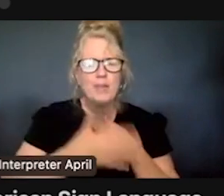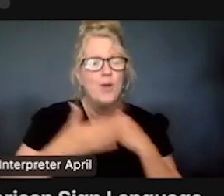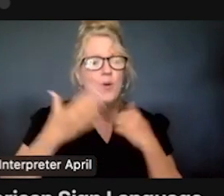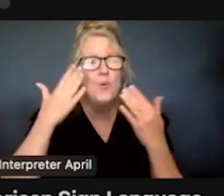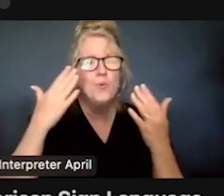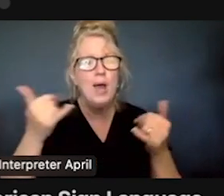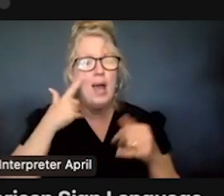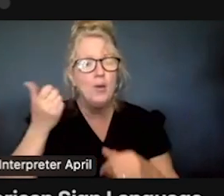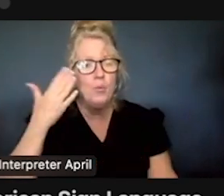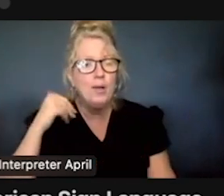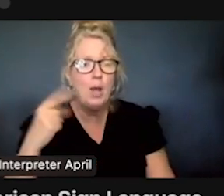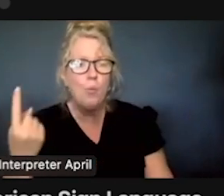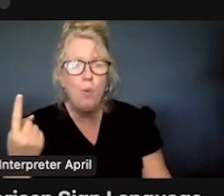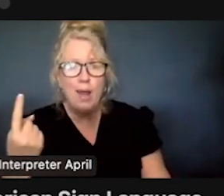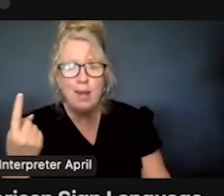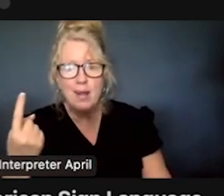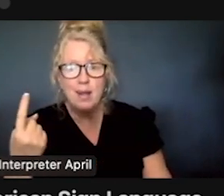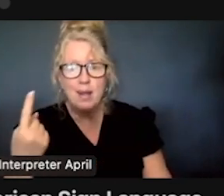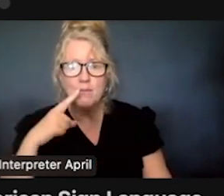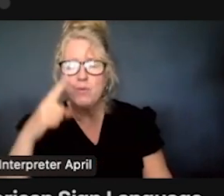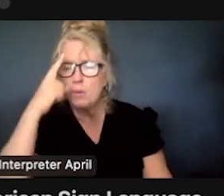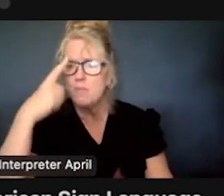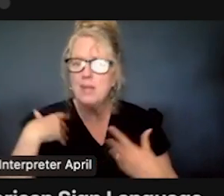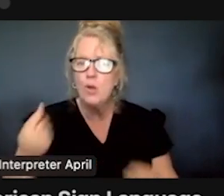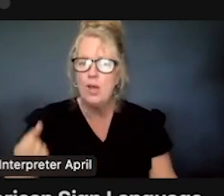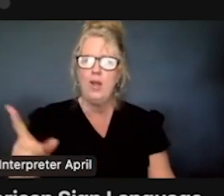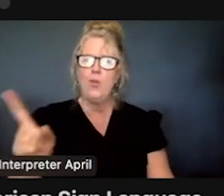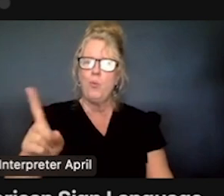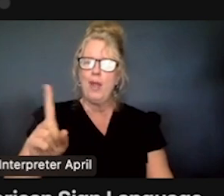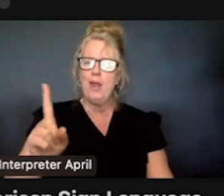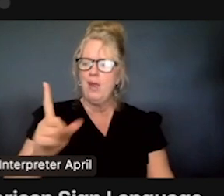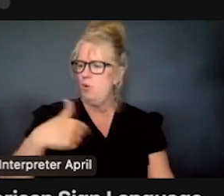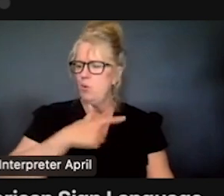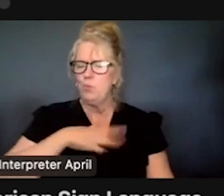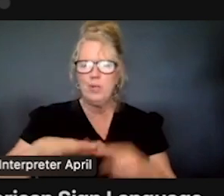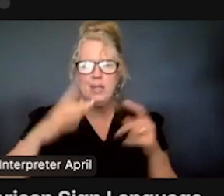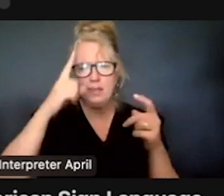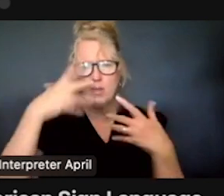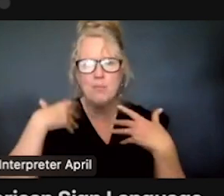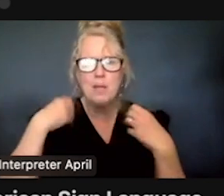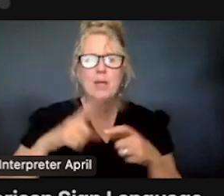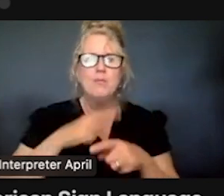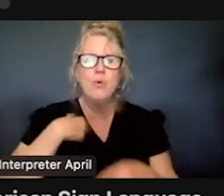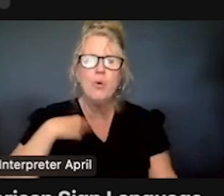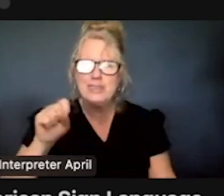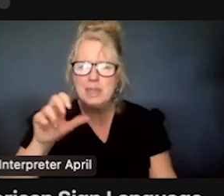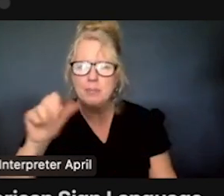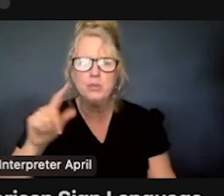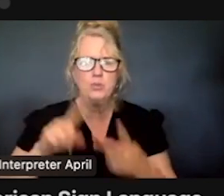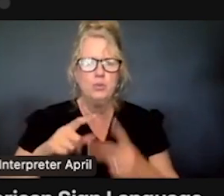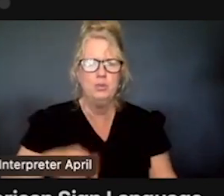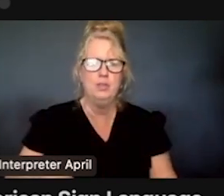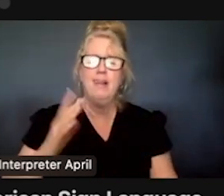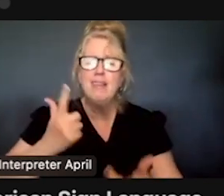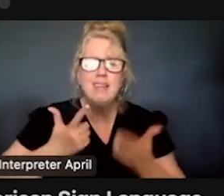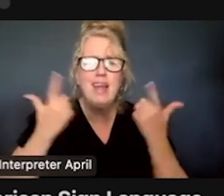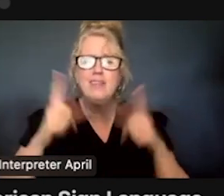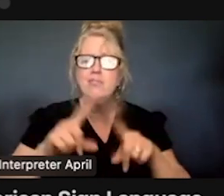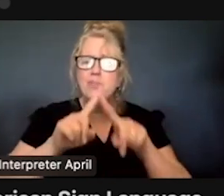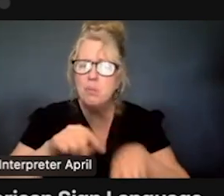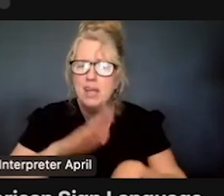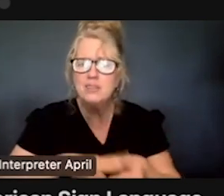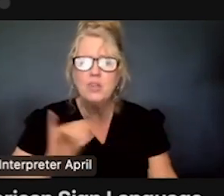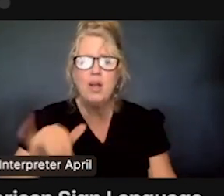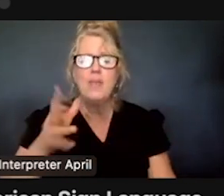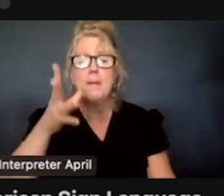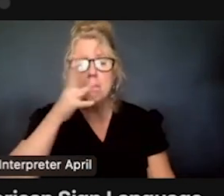even one for mental health? Where are we in mental health and substance use? Lives depend on it. Moms